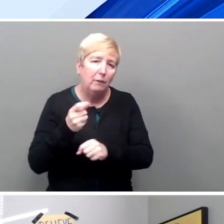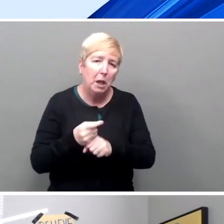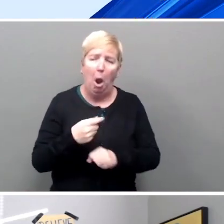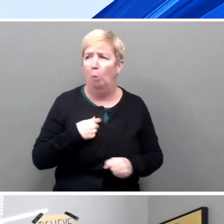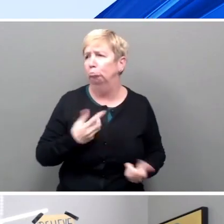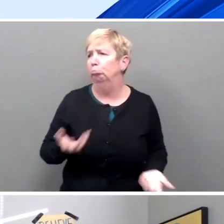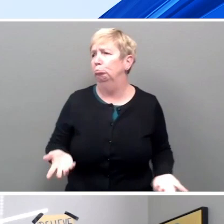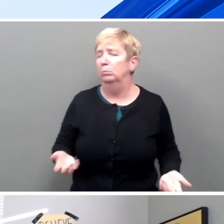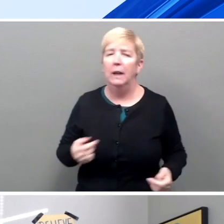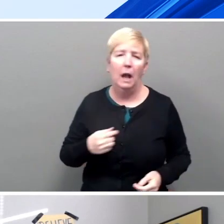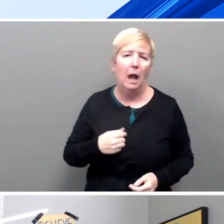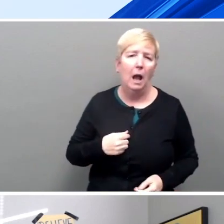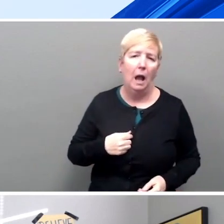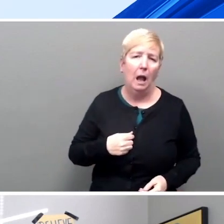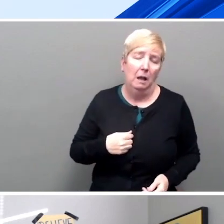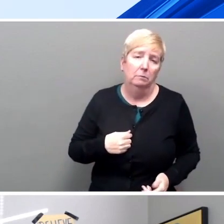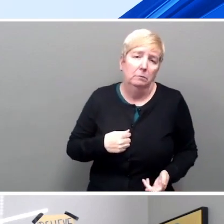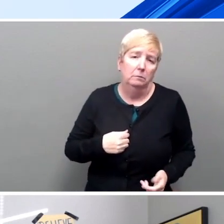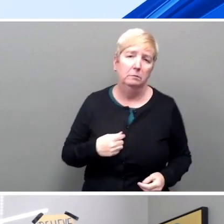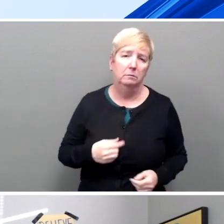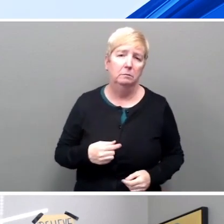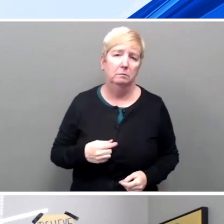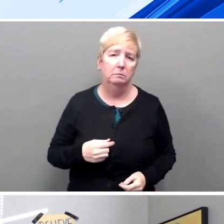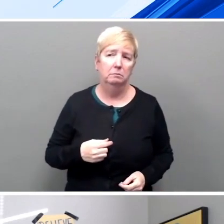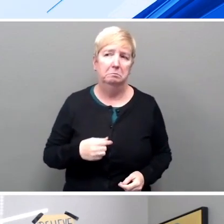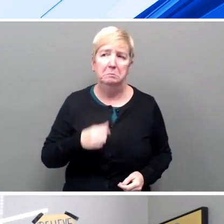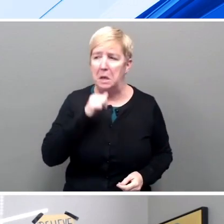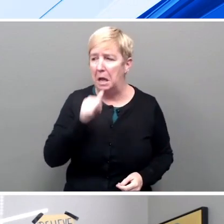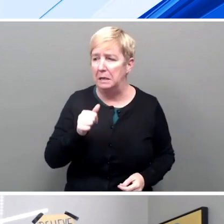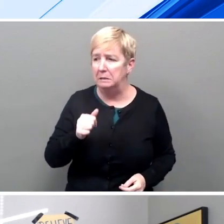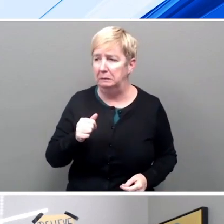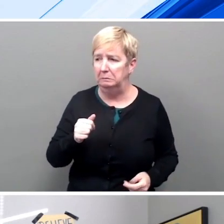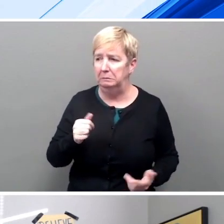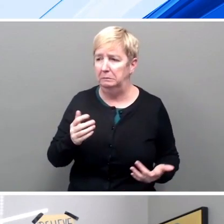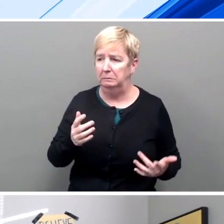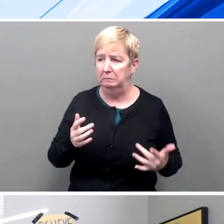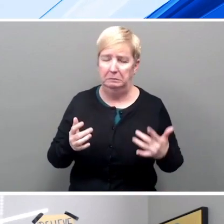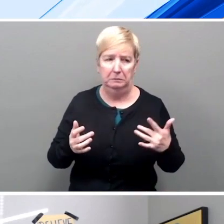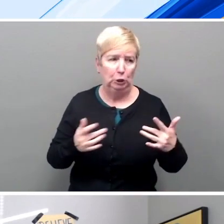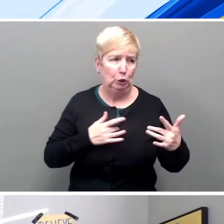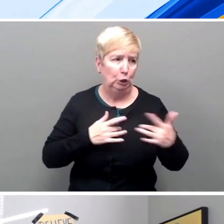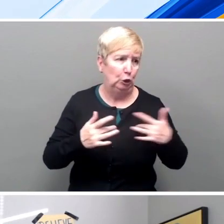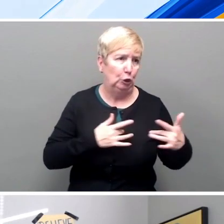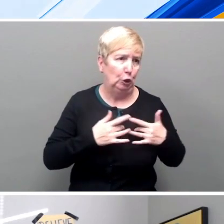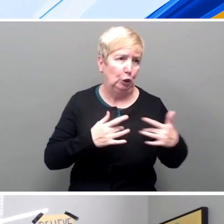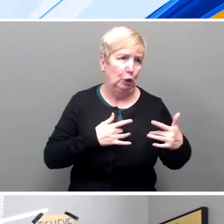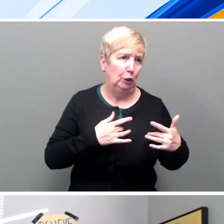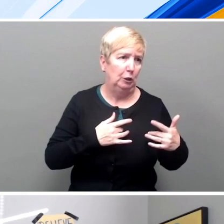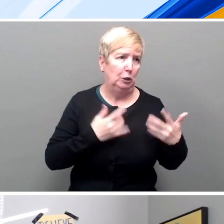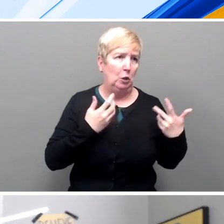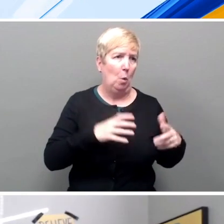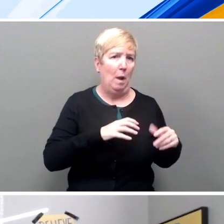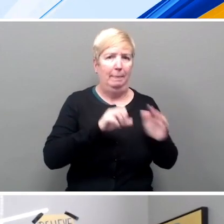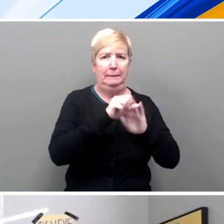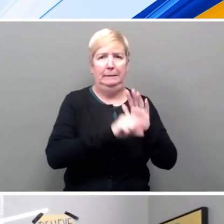be having any good, I'm not going to be thinking that the state needs to intervene anymore.